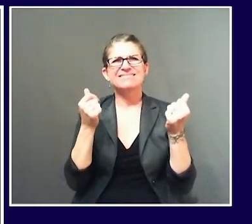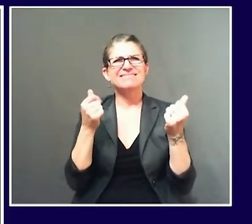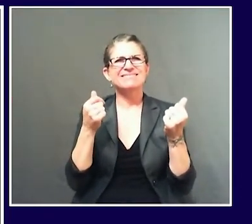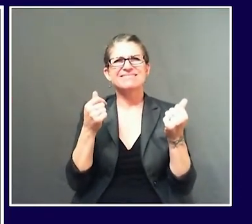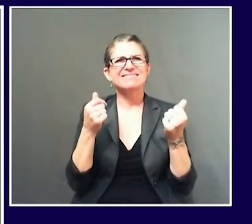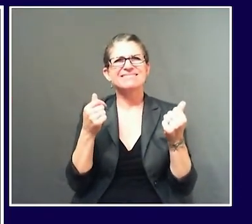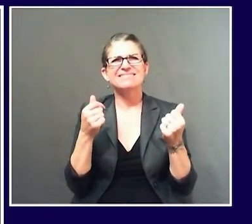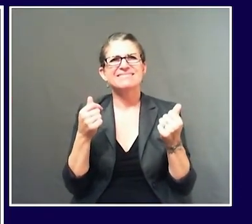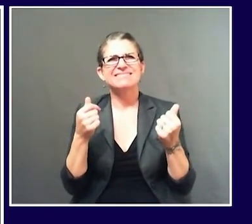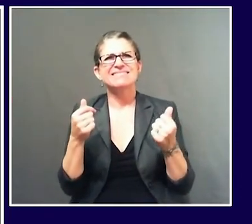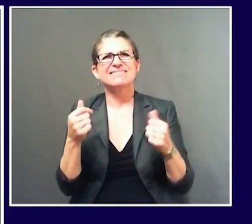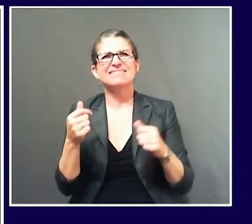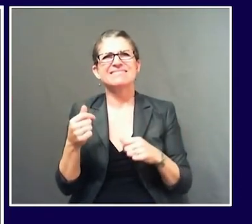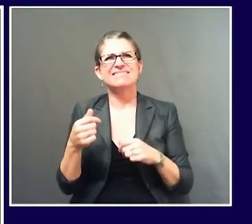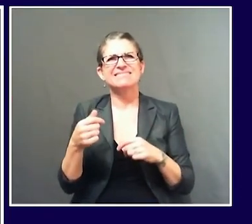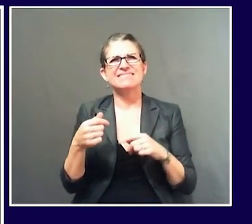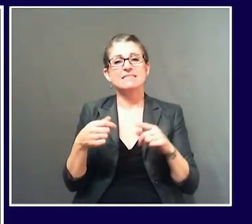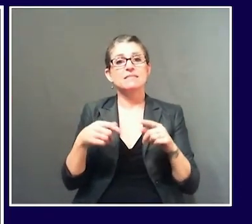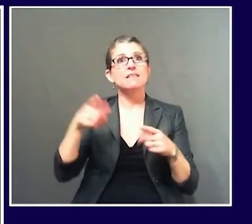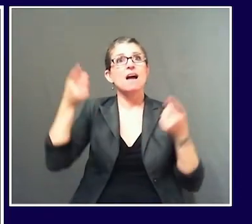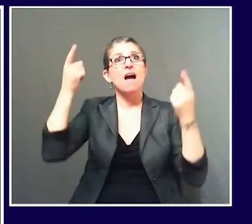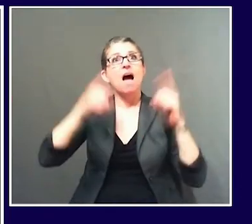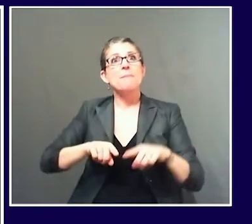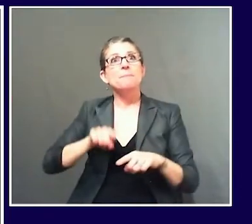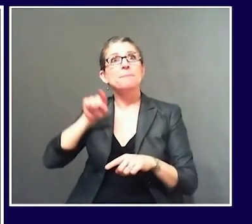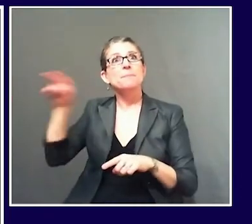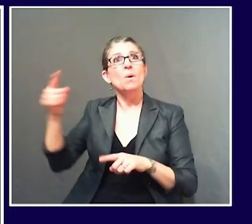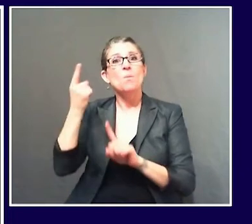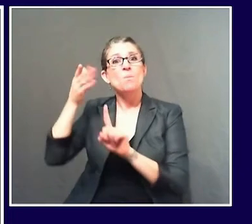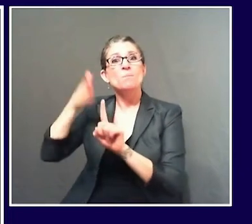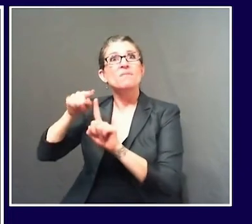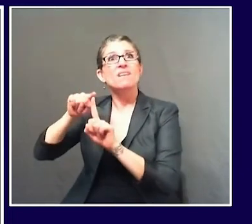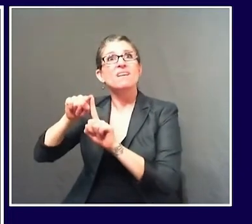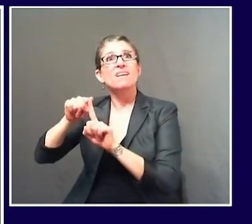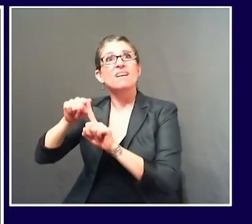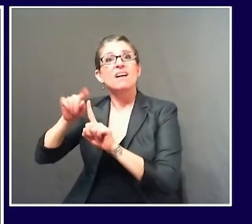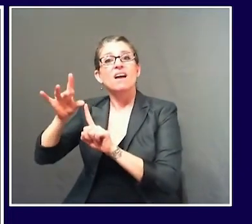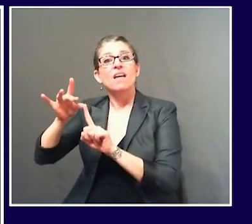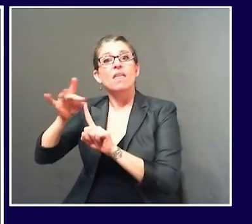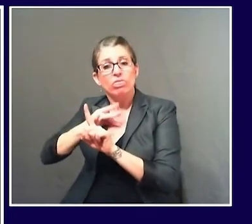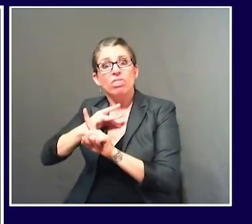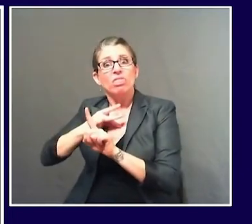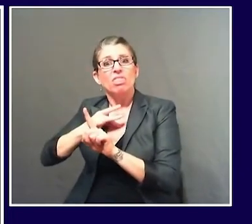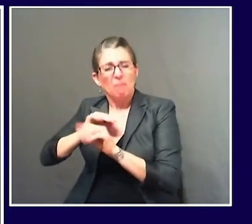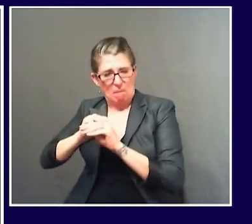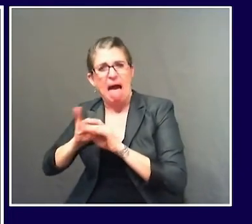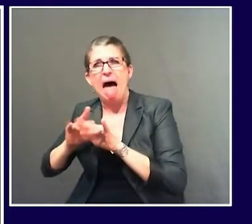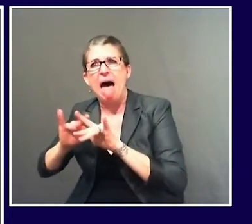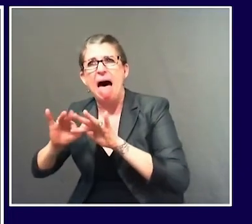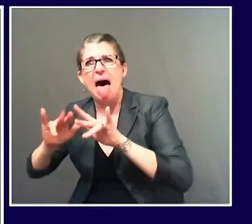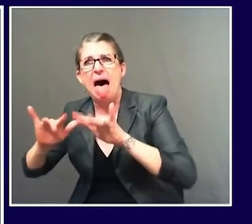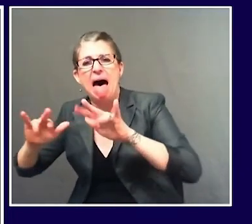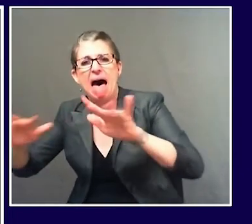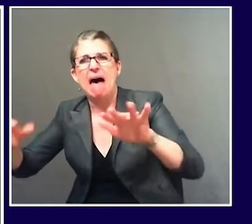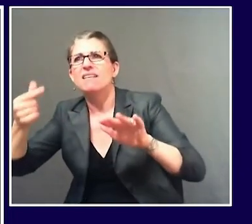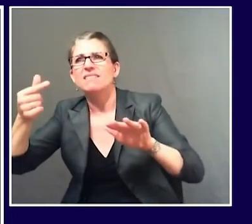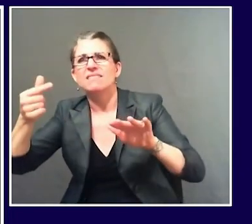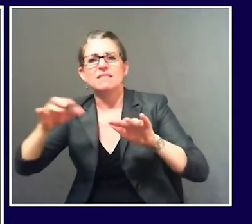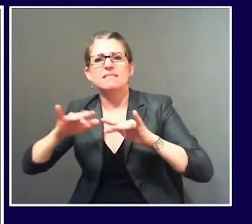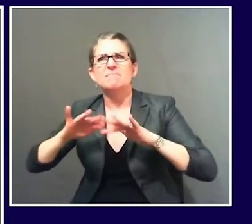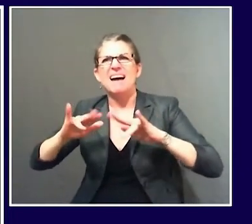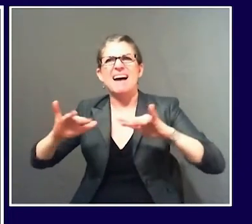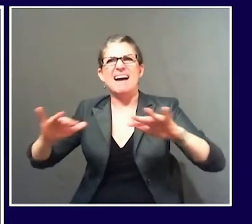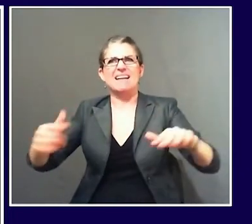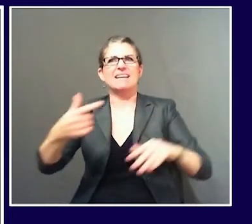for weeks. And the last time you used any glitter was weeks ago down in the basement. What we know about COVID-19 is that it will pop